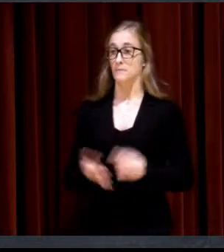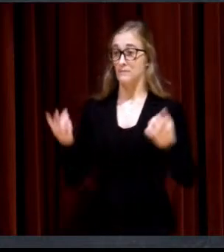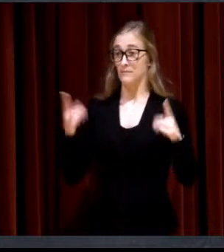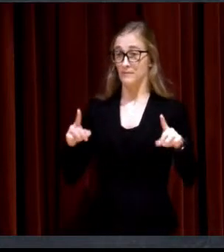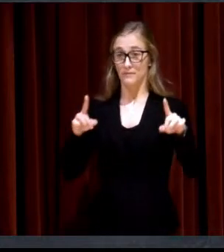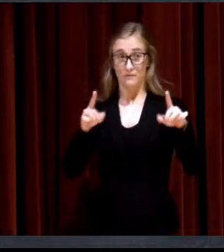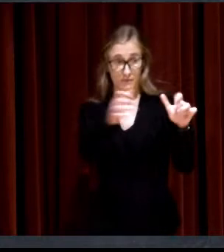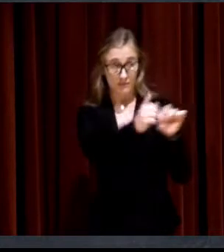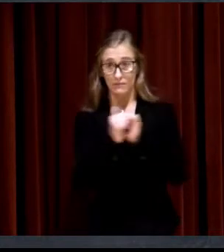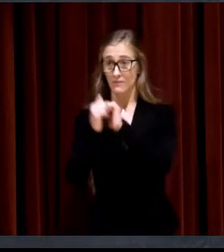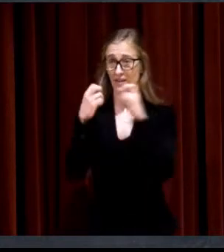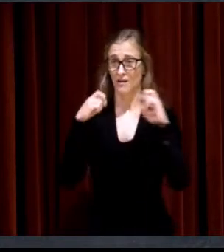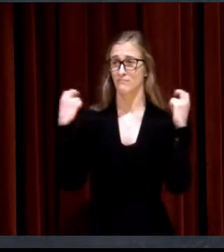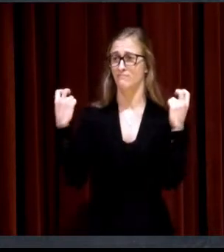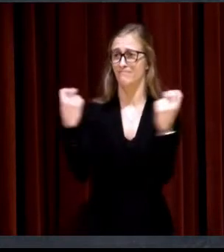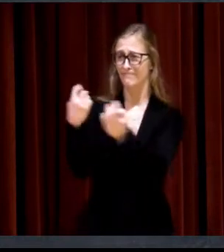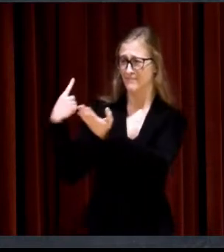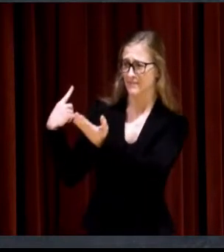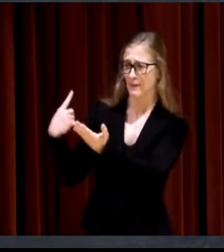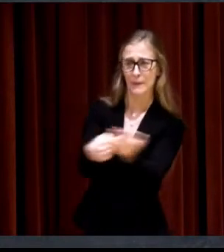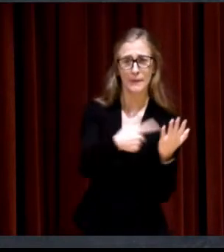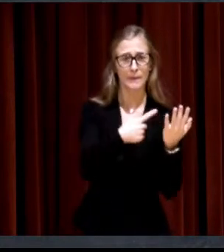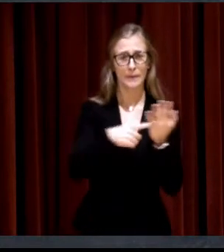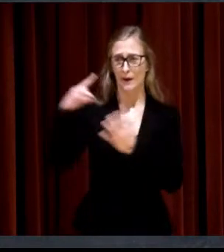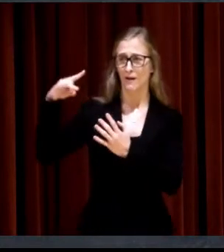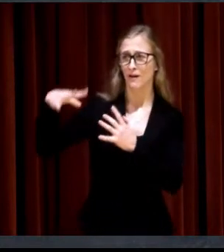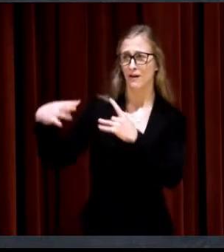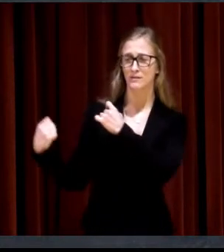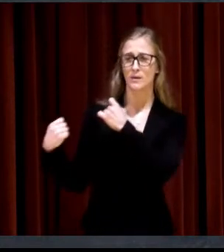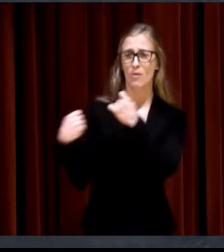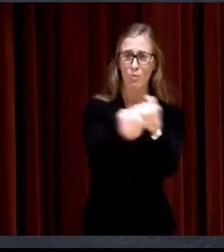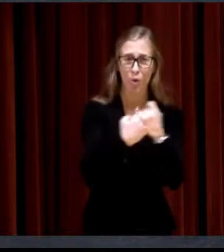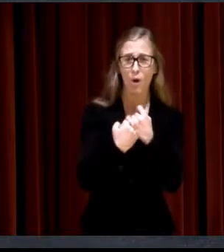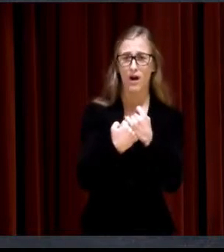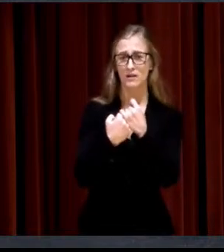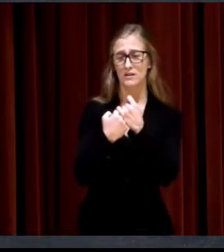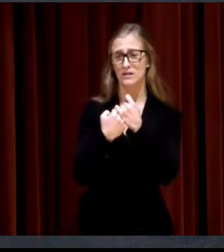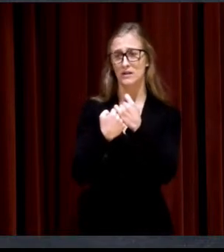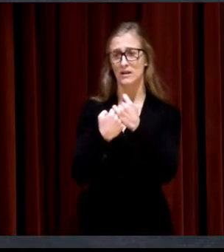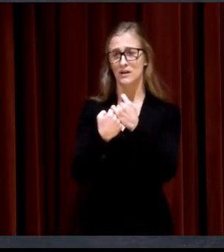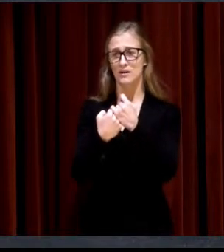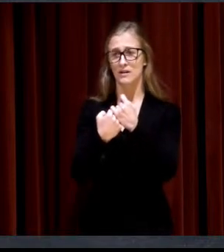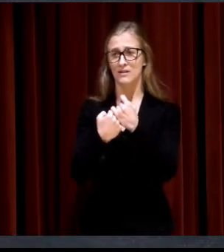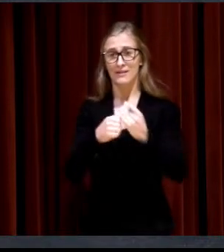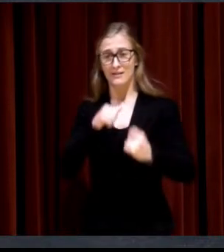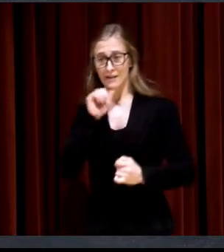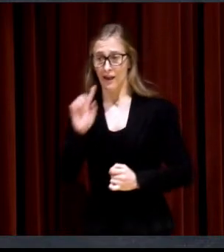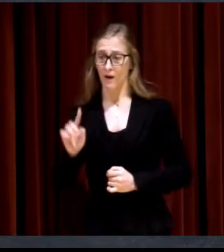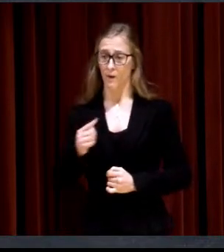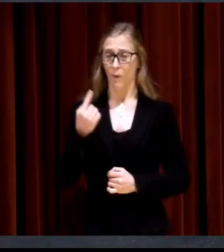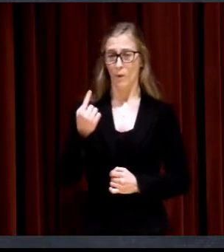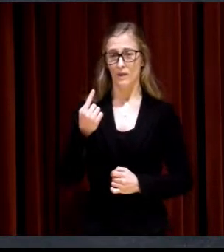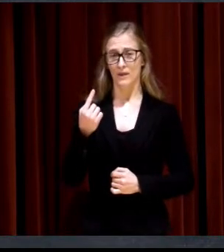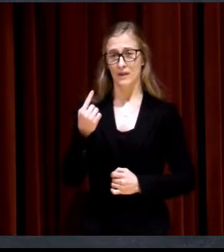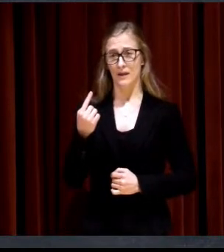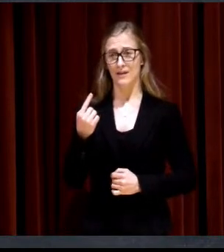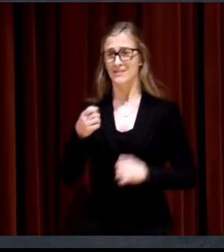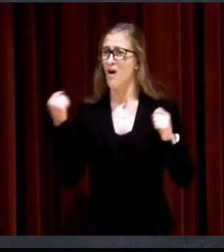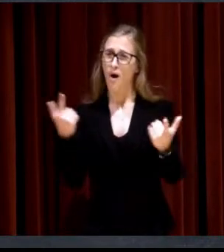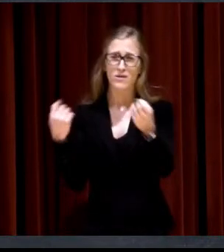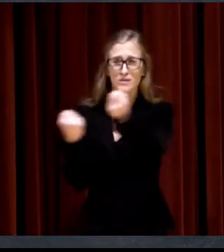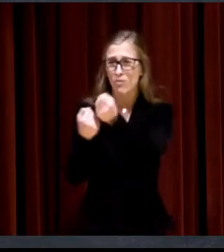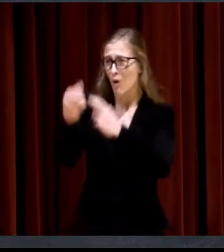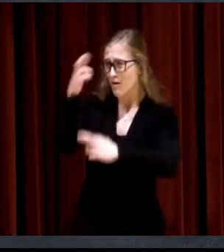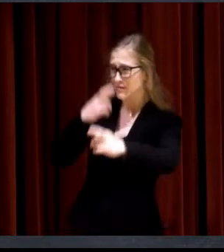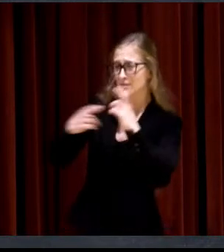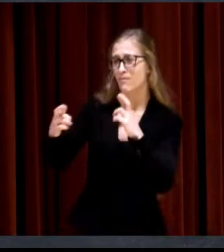this together, when we're all providing support, when it's not just it's all support